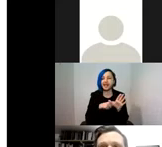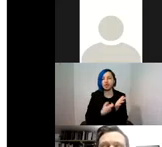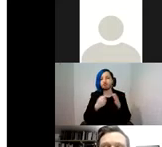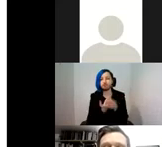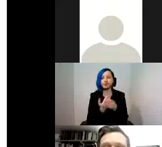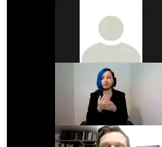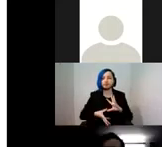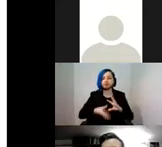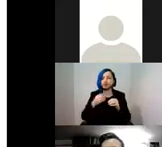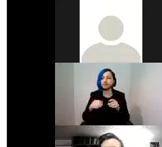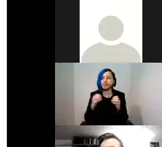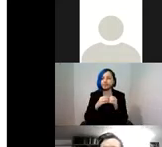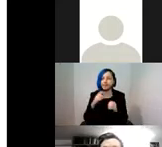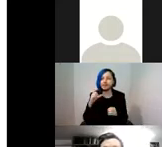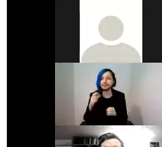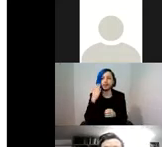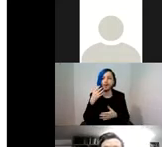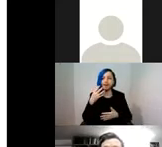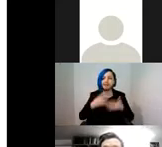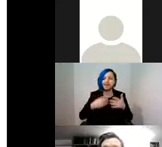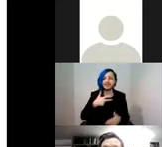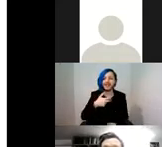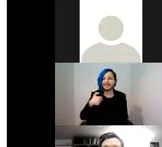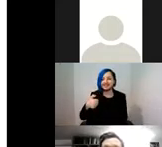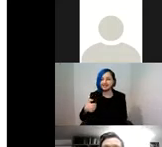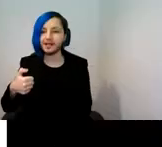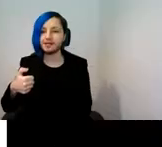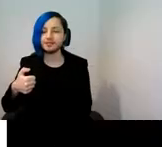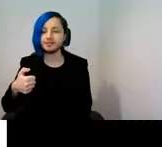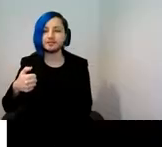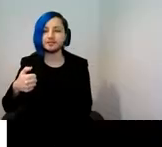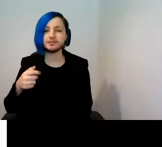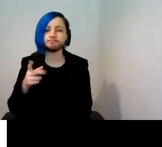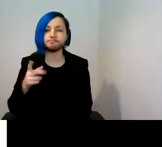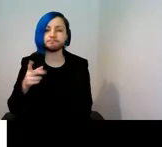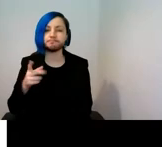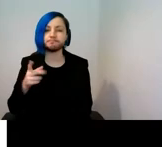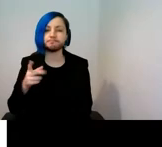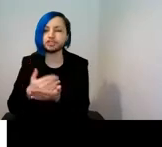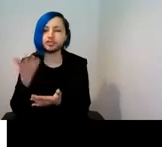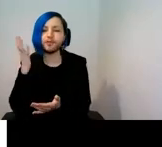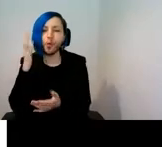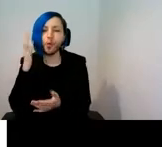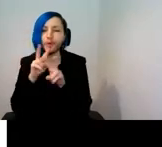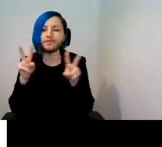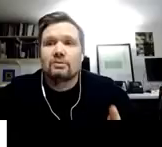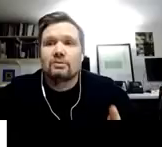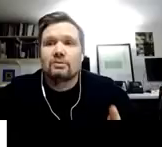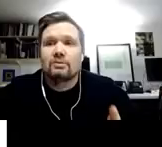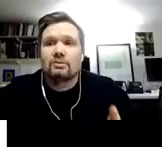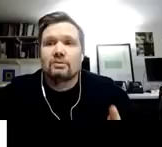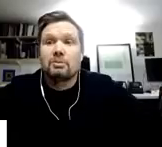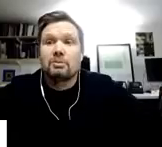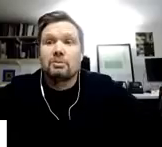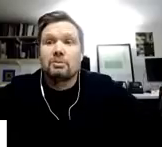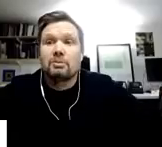if you will, produced by the BBC in 1986, which was a collection of audio visual and textual materials.